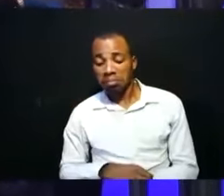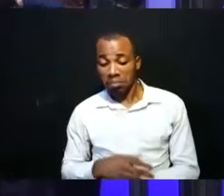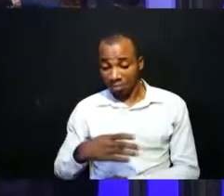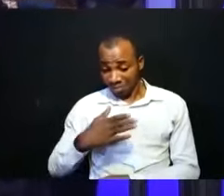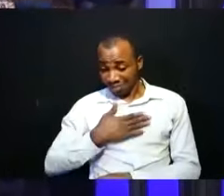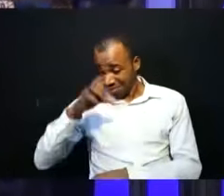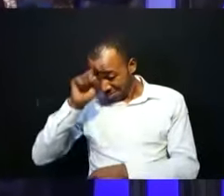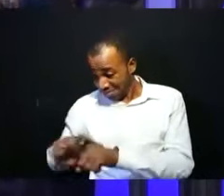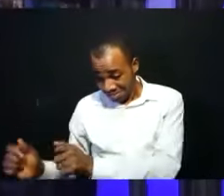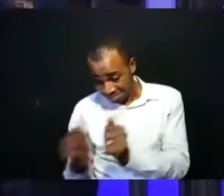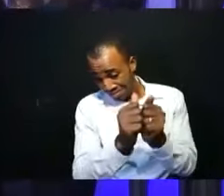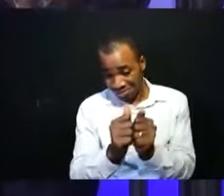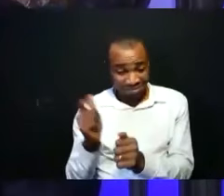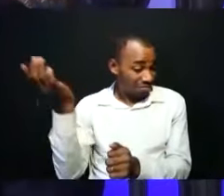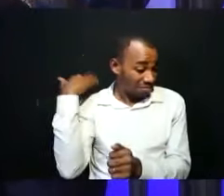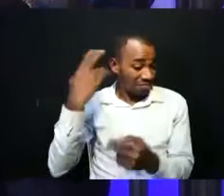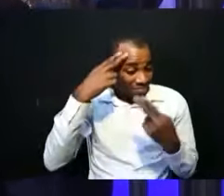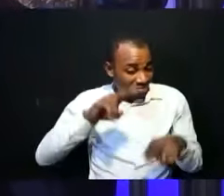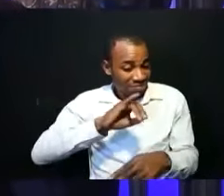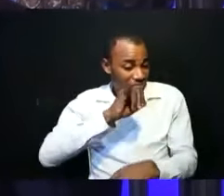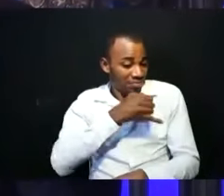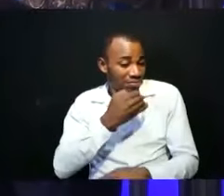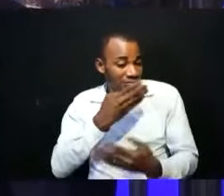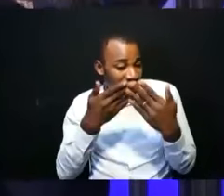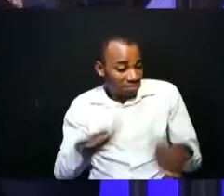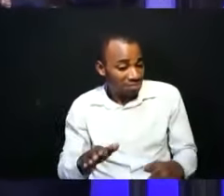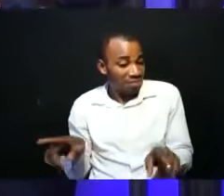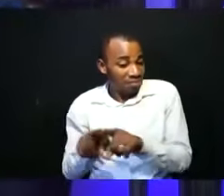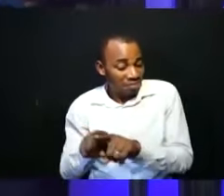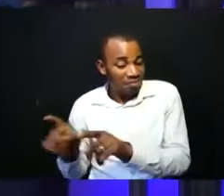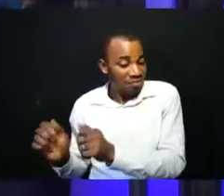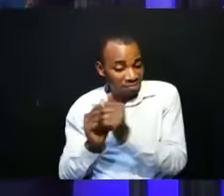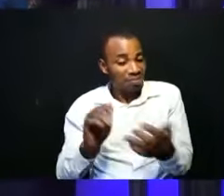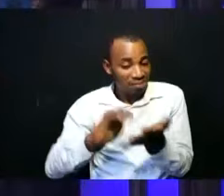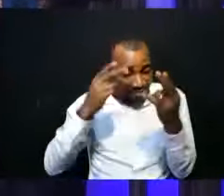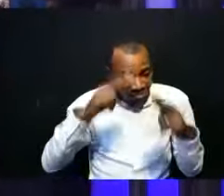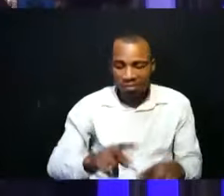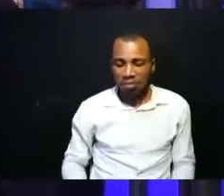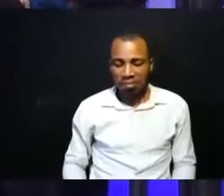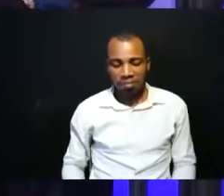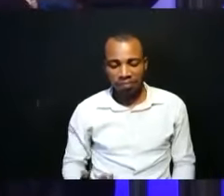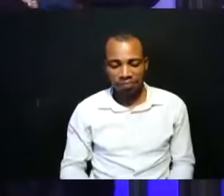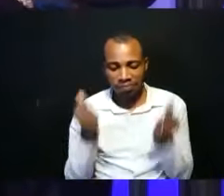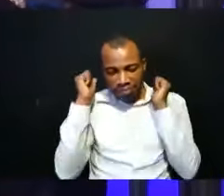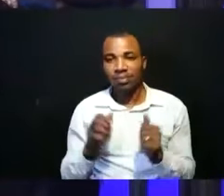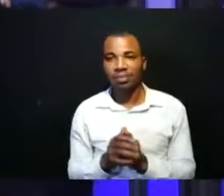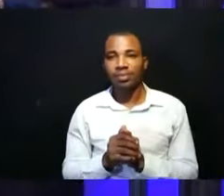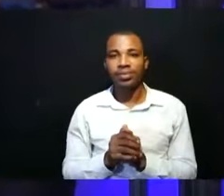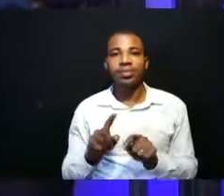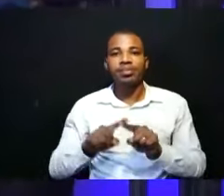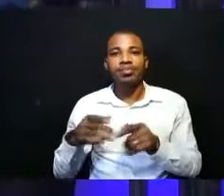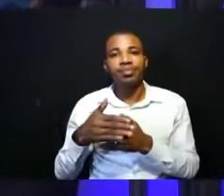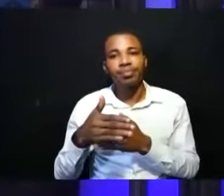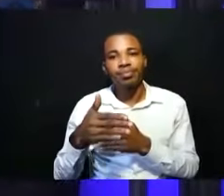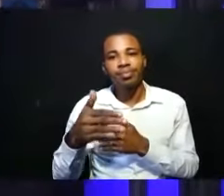for one man and co and quanquay to send you Joseph Diano a year. But somehow it got to a time that the old man saw